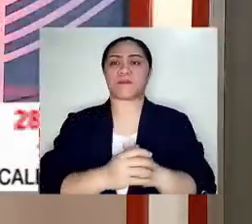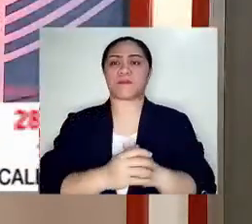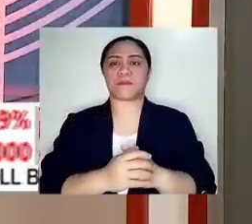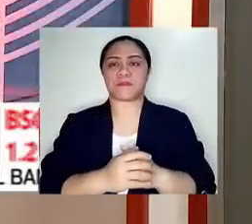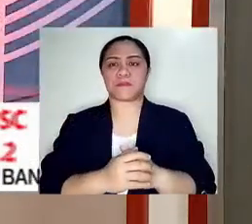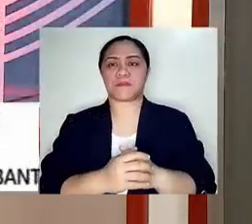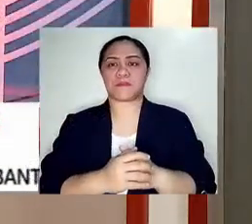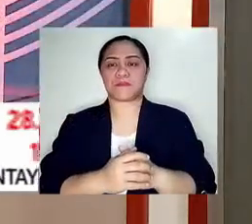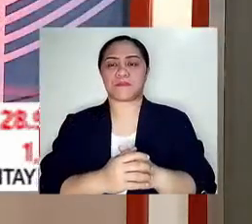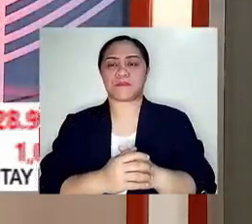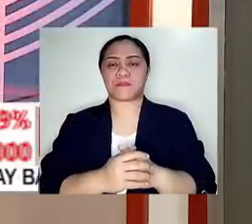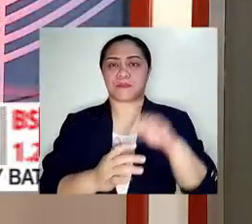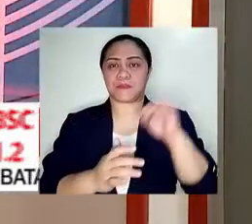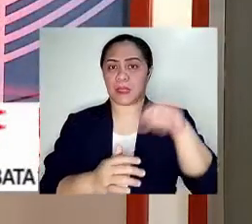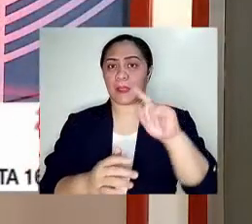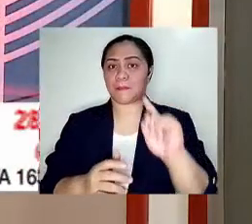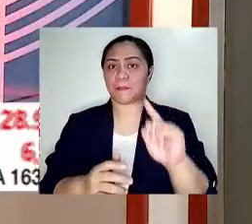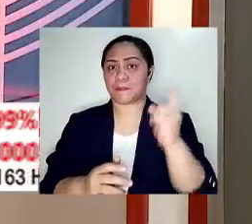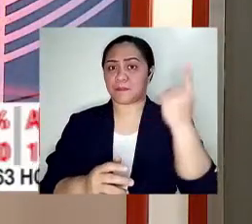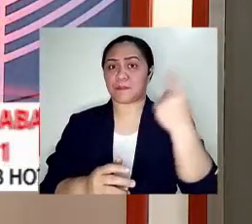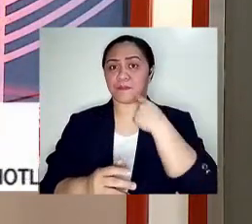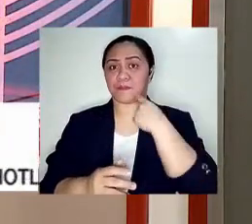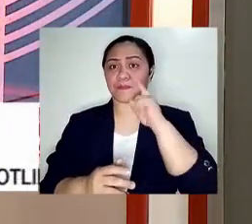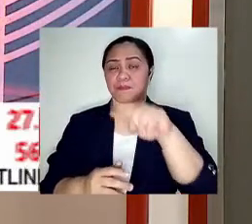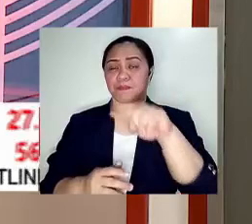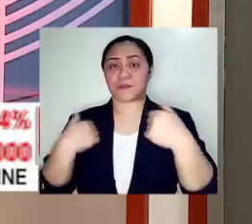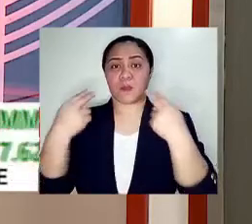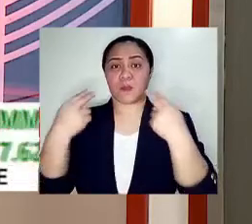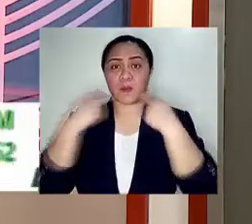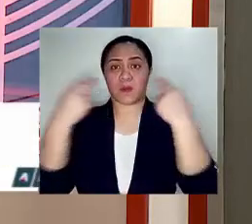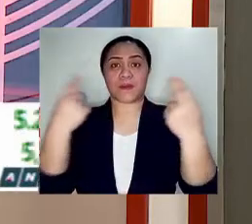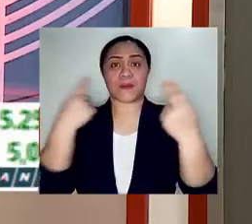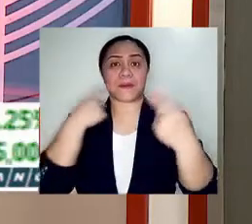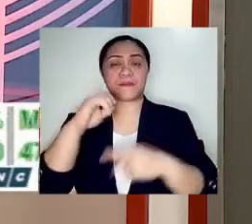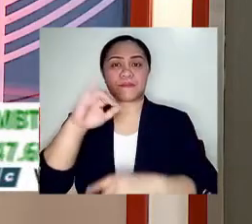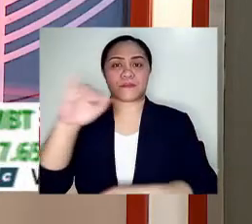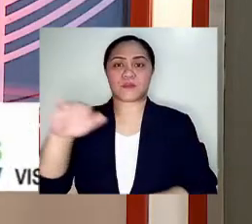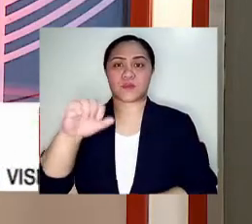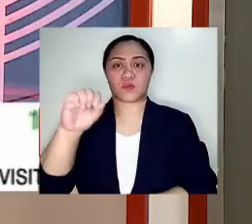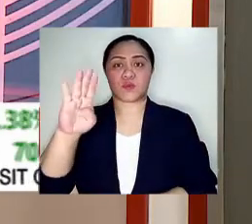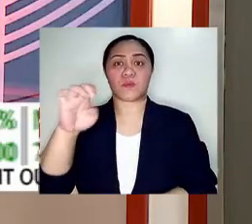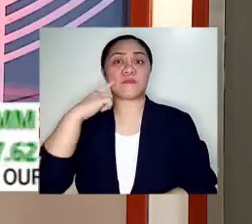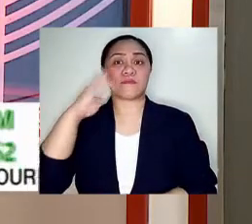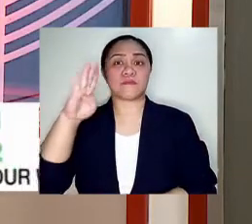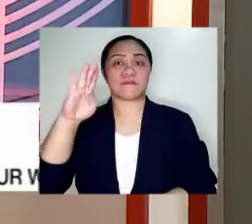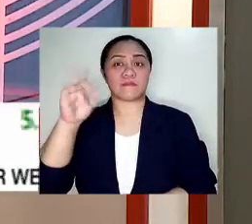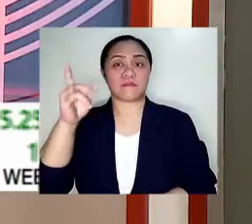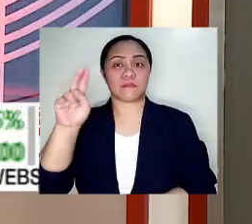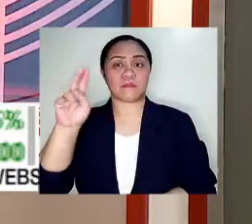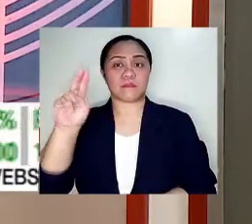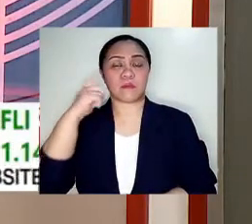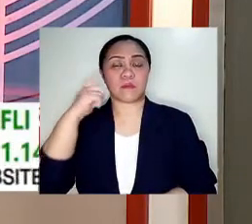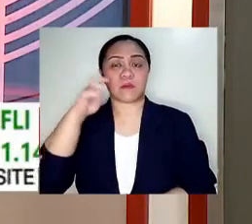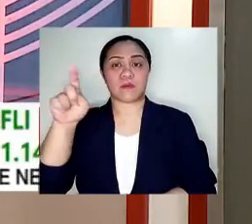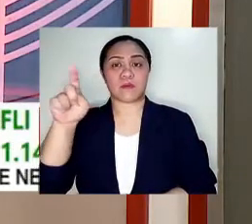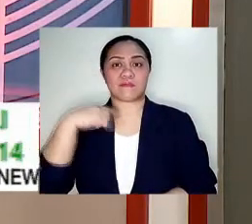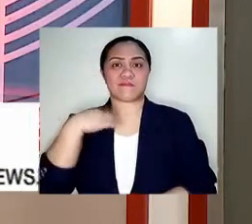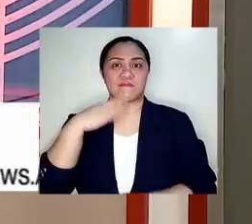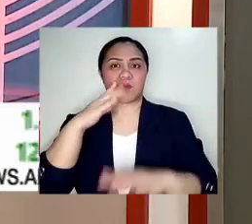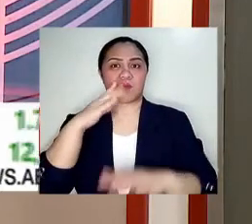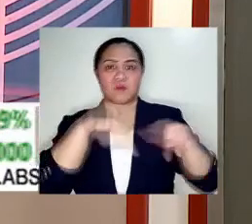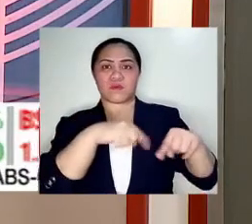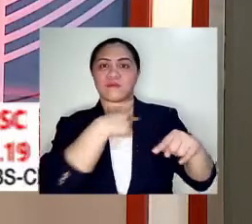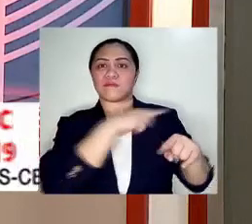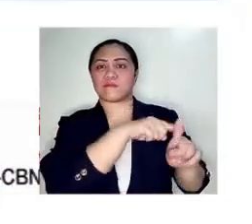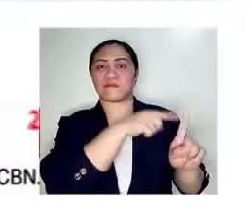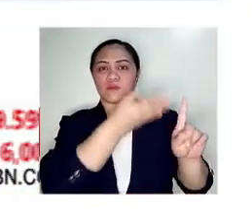The first order of business for President Joe Biden, undoing the legacy of his predecessor, Donald Trump. Our North America Bureau Chief TJ